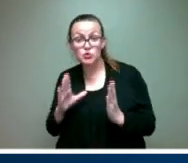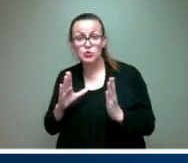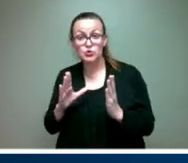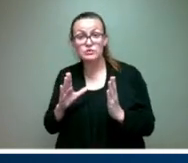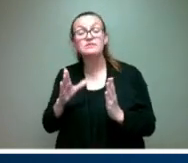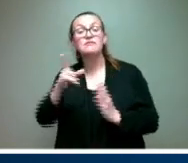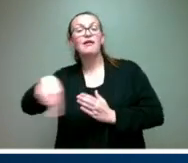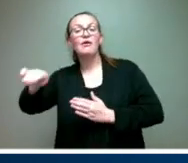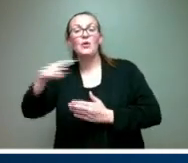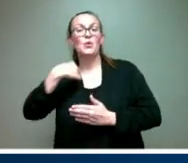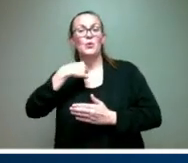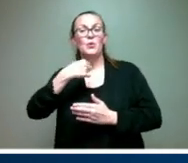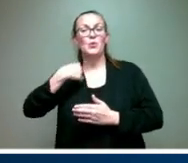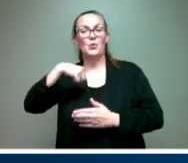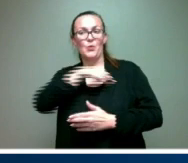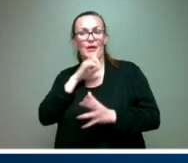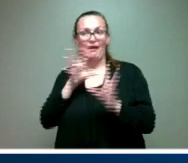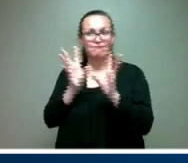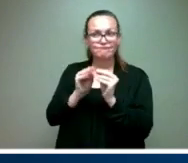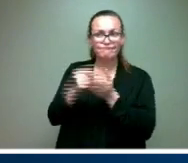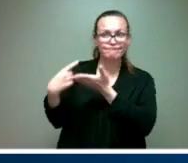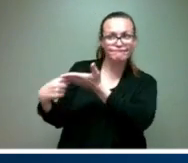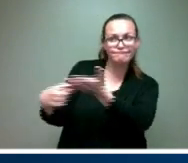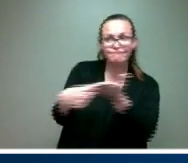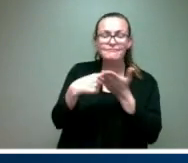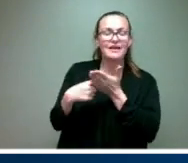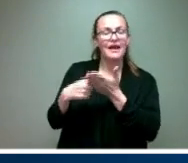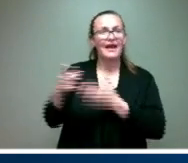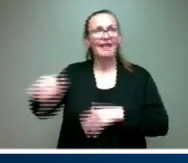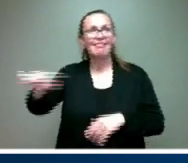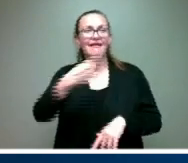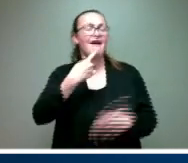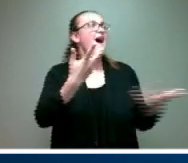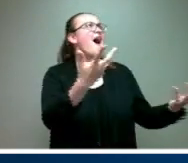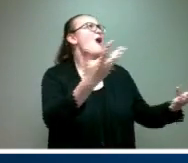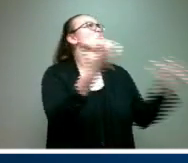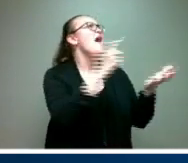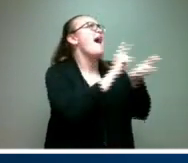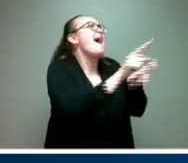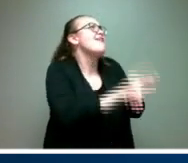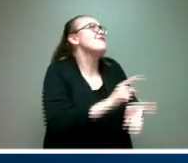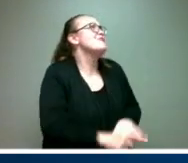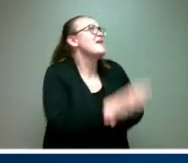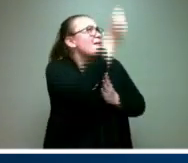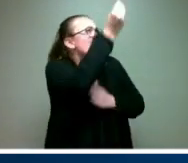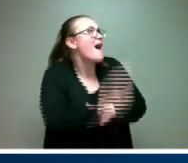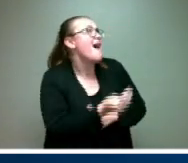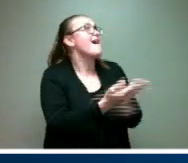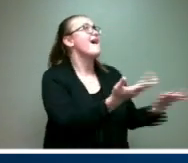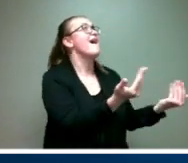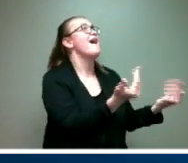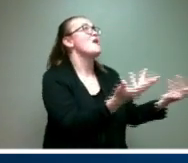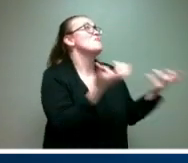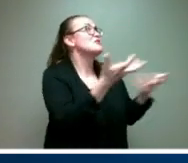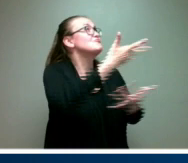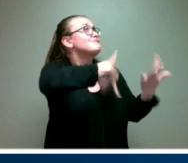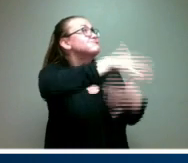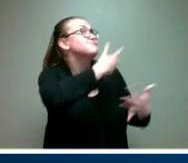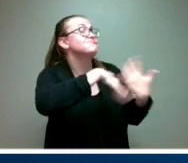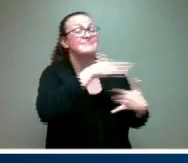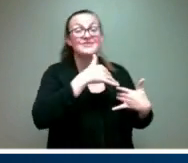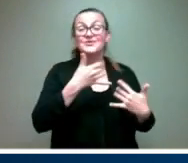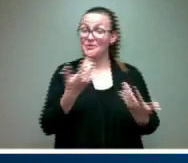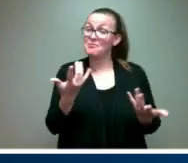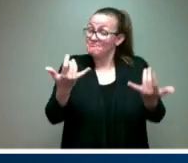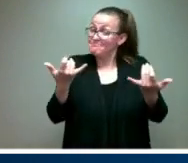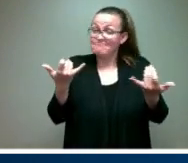Monday? So every Monday that we're starting next week, we're going to meet at 2 o'clock with that group of 15 to 18 students and